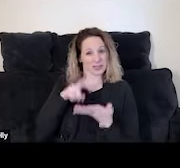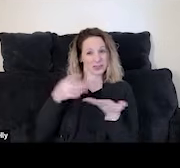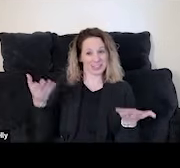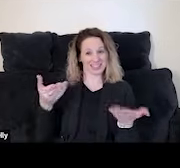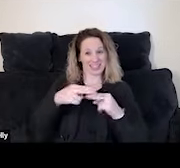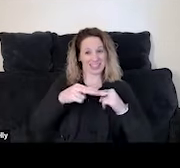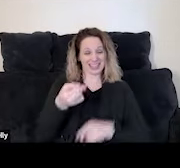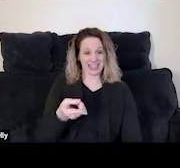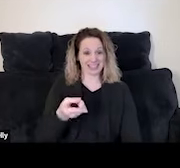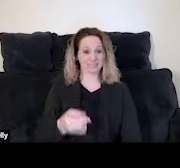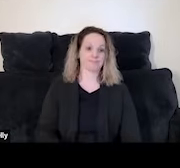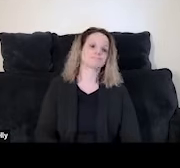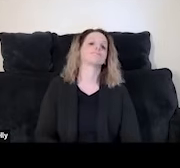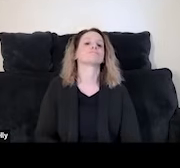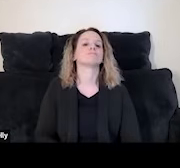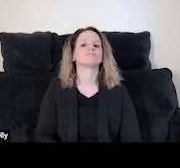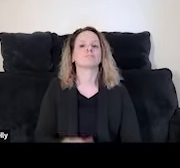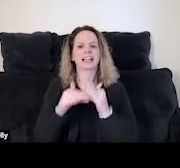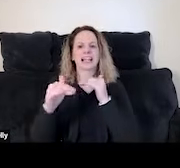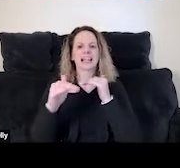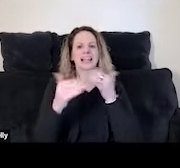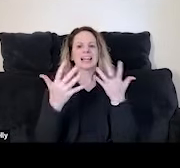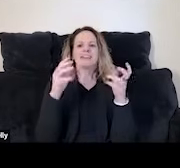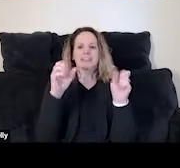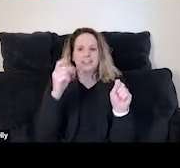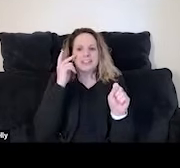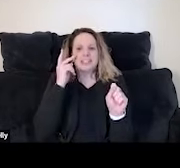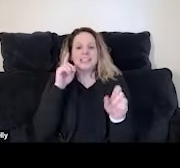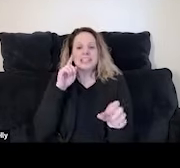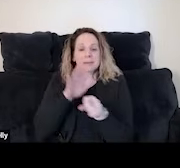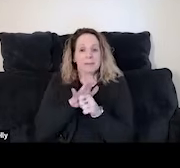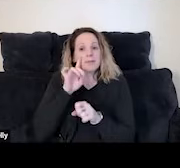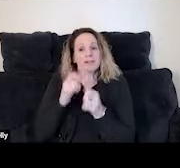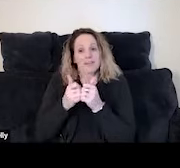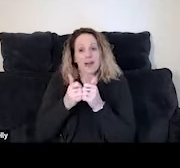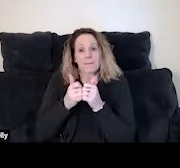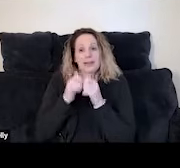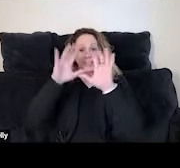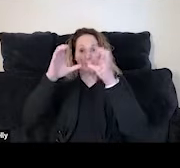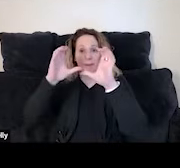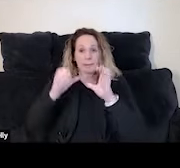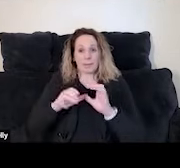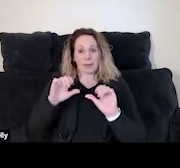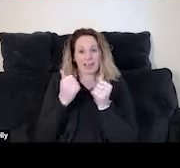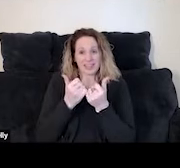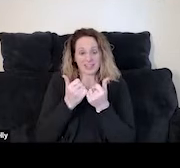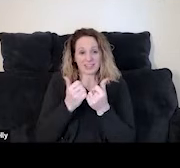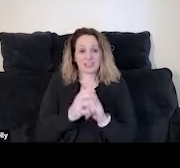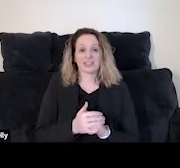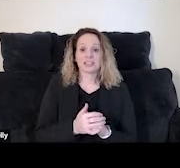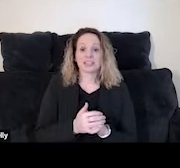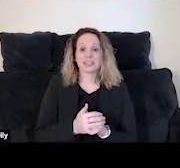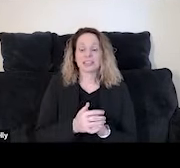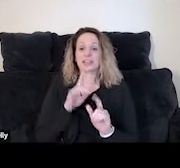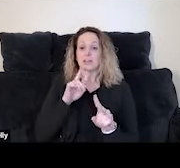slide. There's a level of effort and commitment from each of these cabinet agencies who